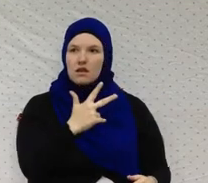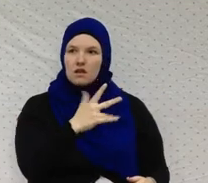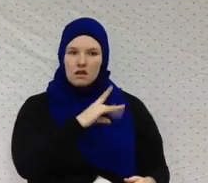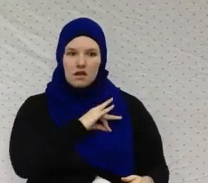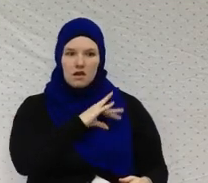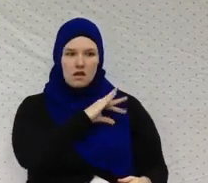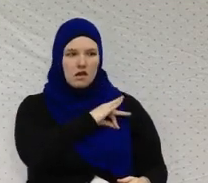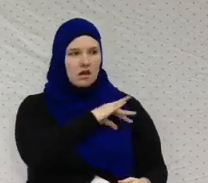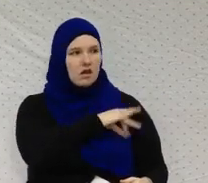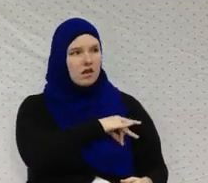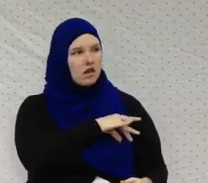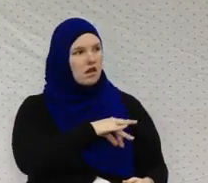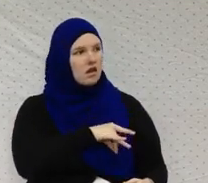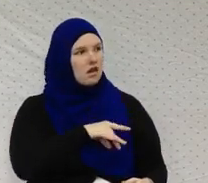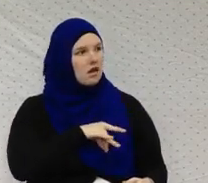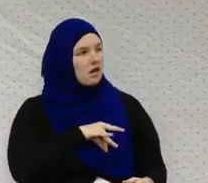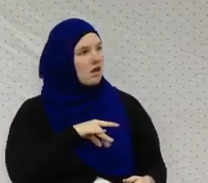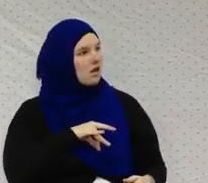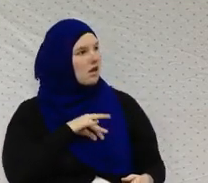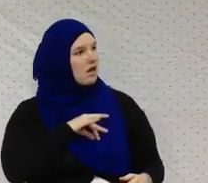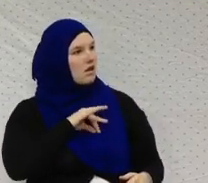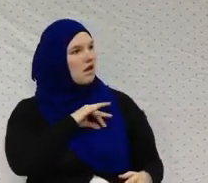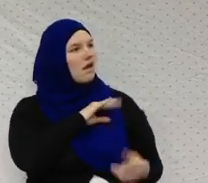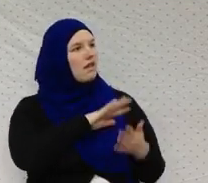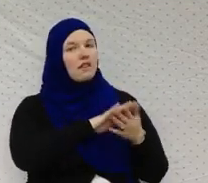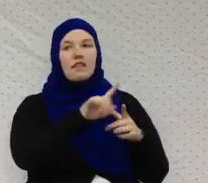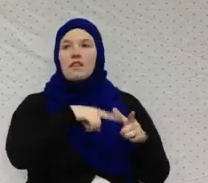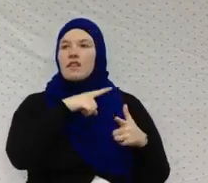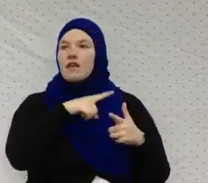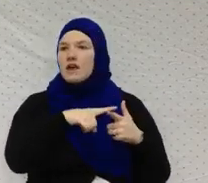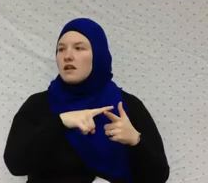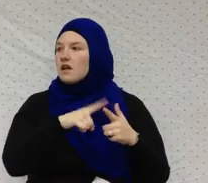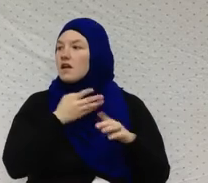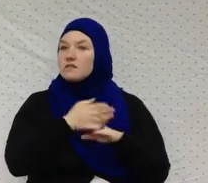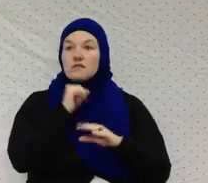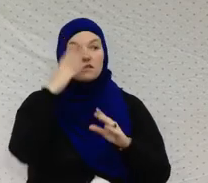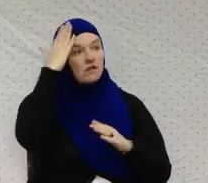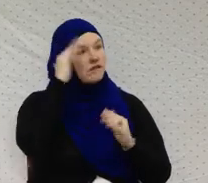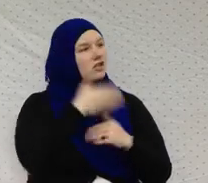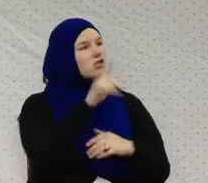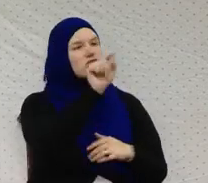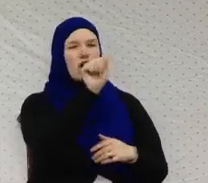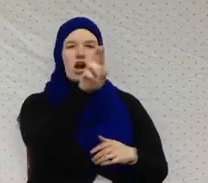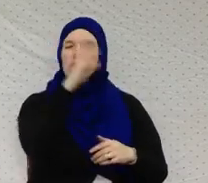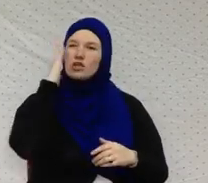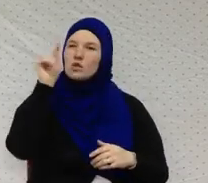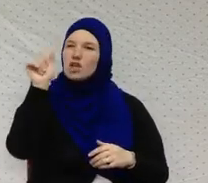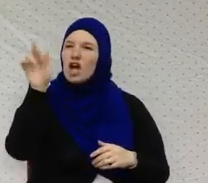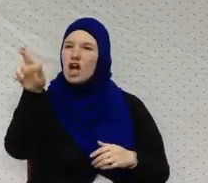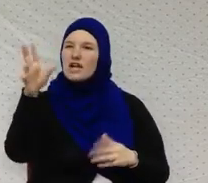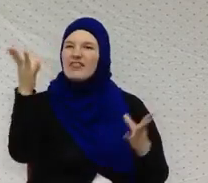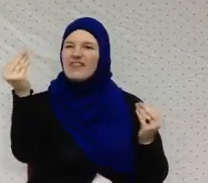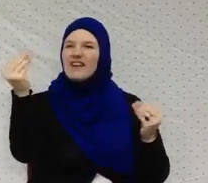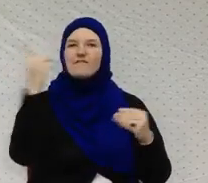week, another spot. For the fourth week, his whole heart will be covered with something like tar. You know what tar